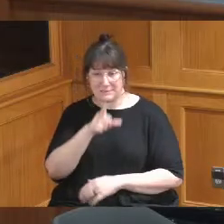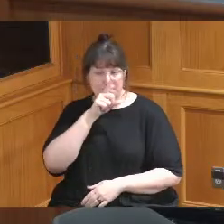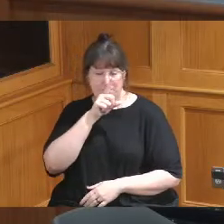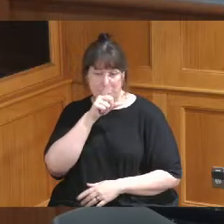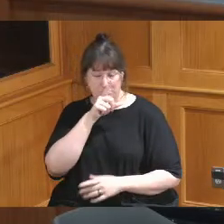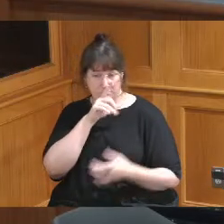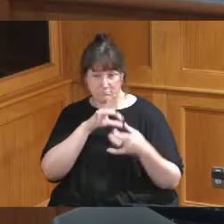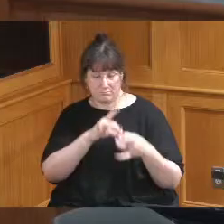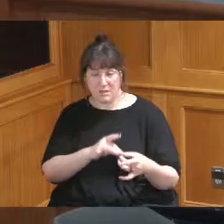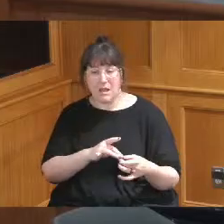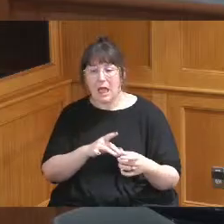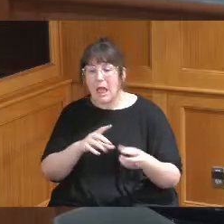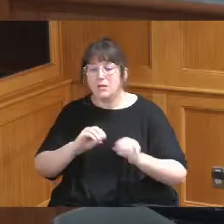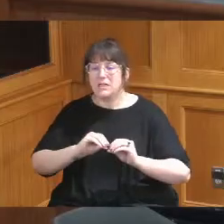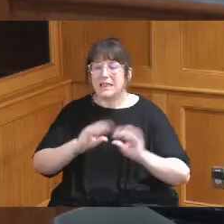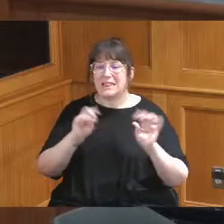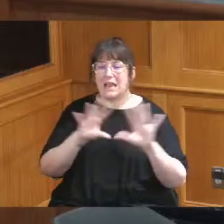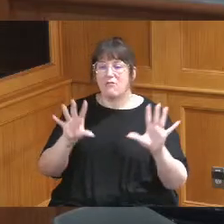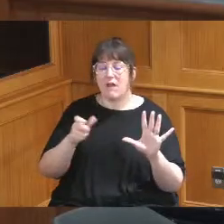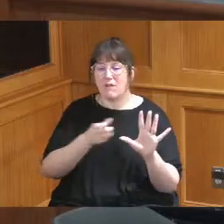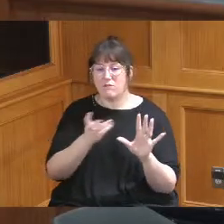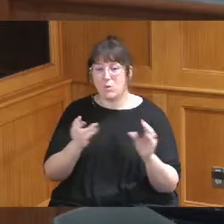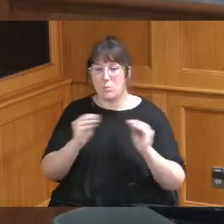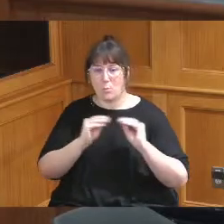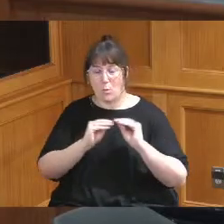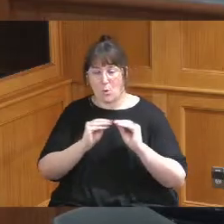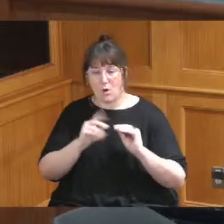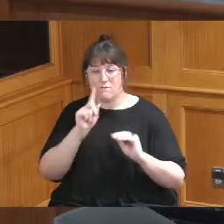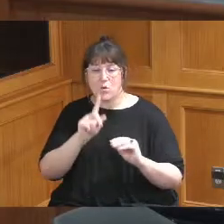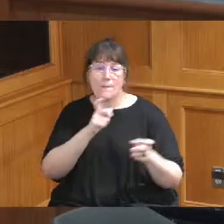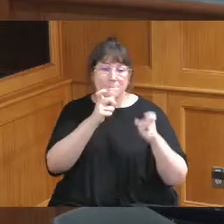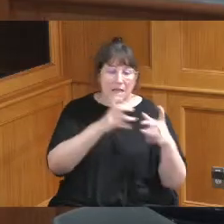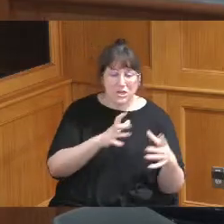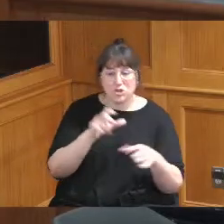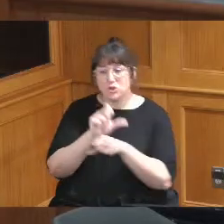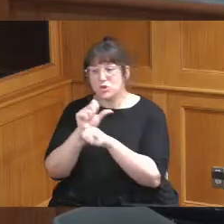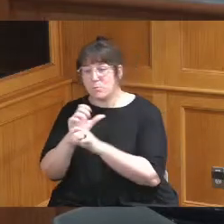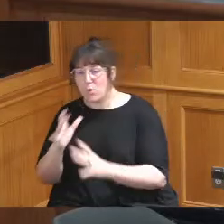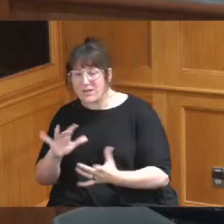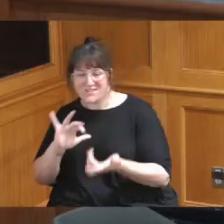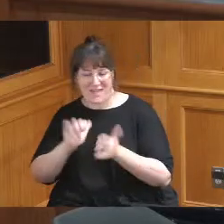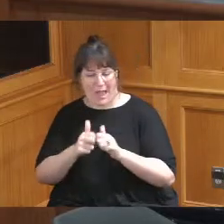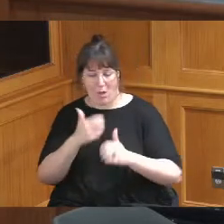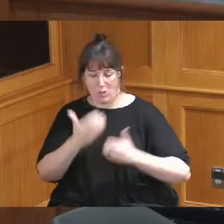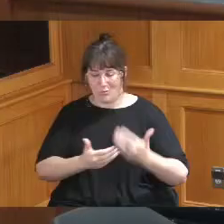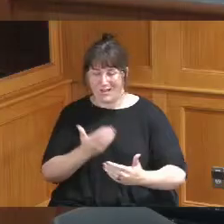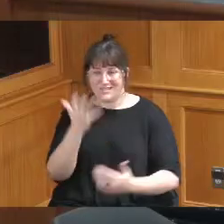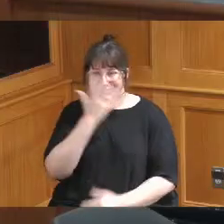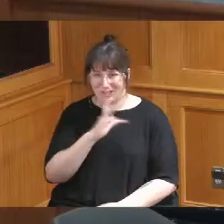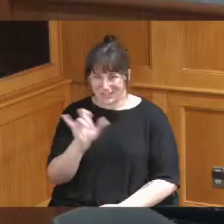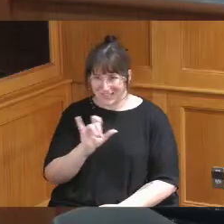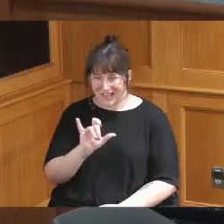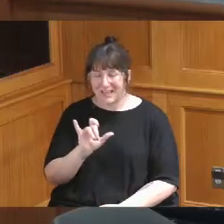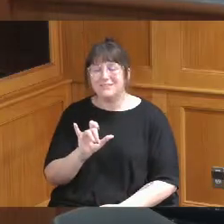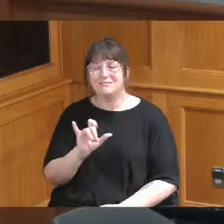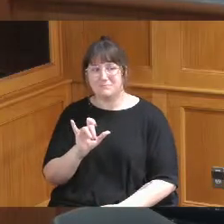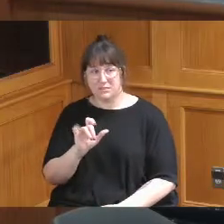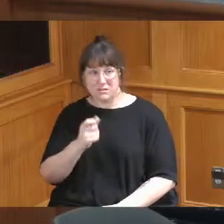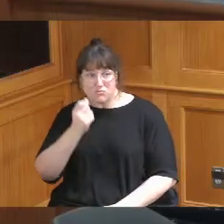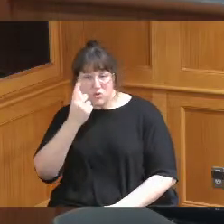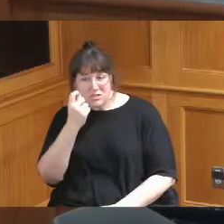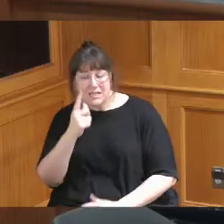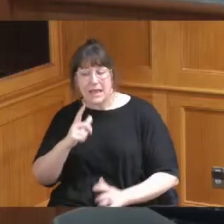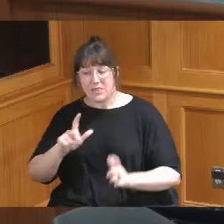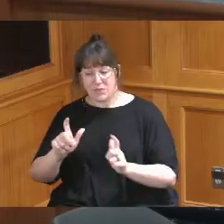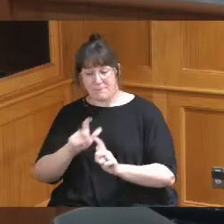also to provide some clearer guidance to employees and managers about how to walk through that process. The most substantive change to